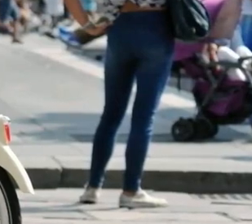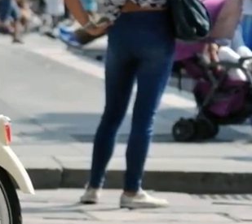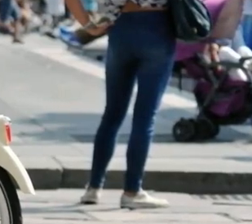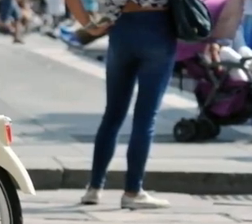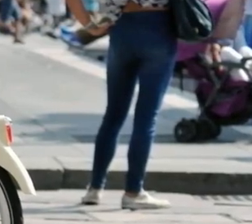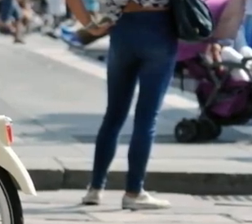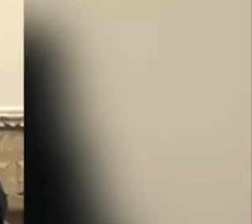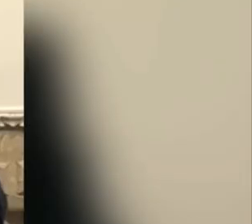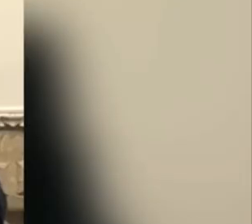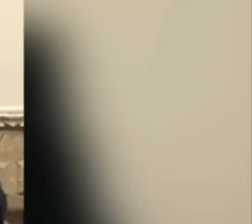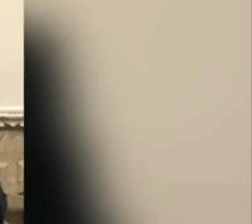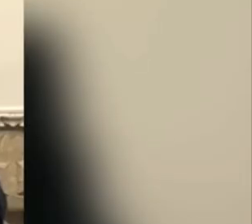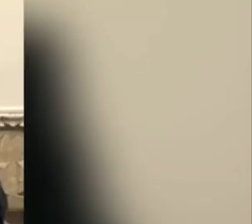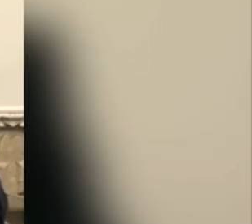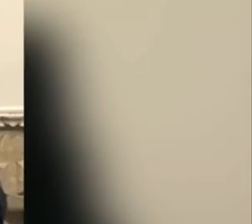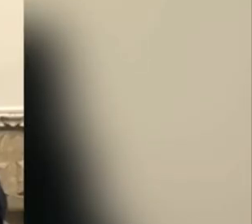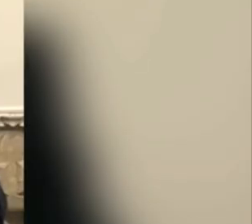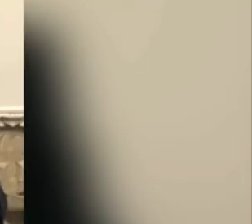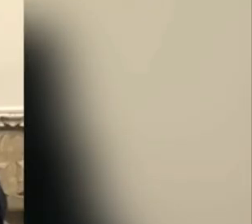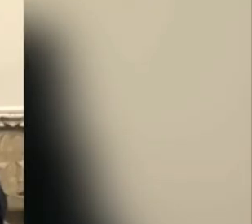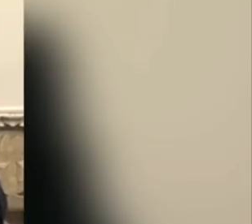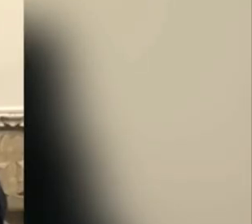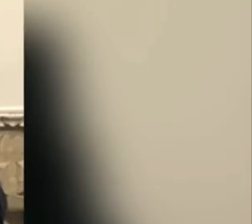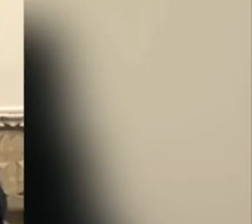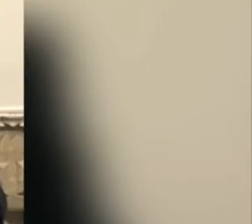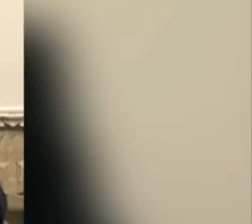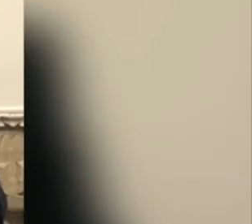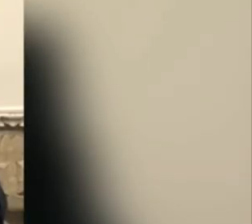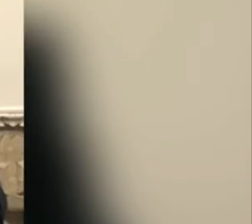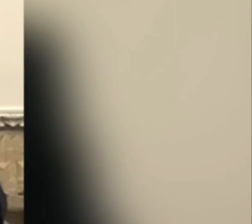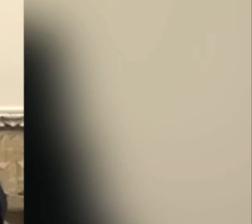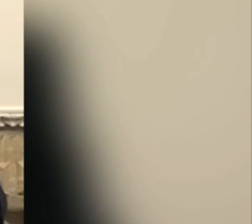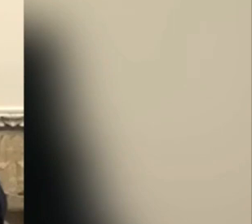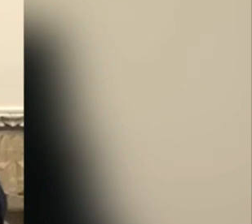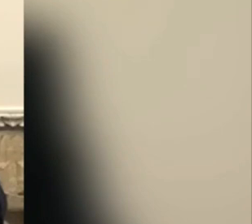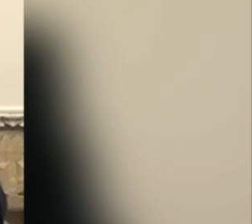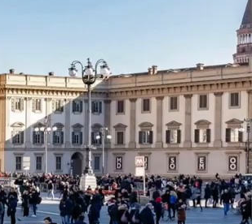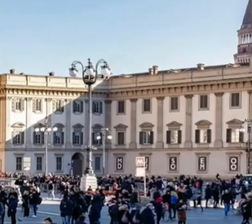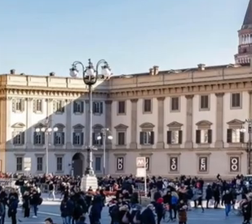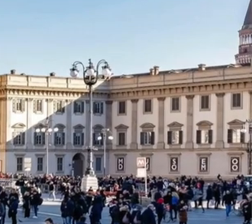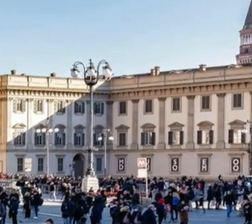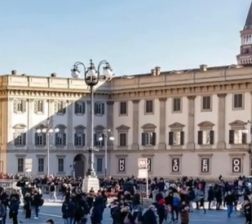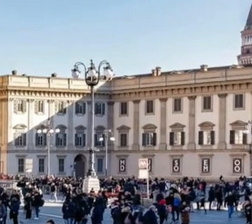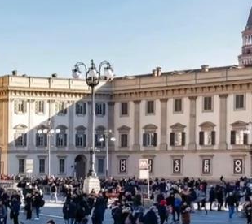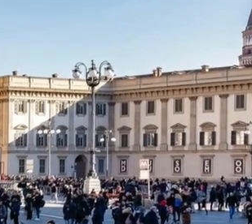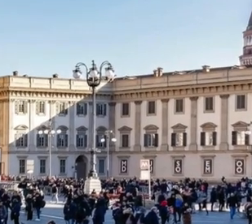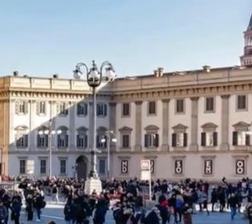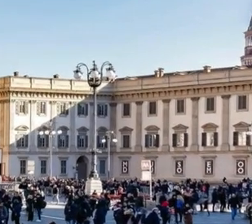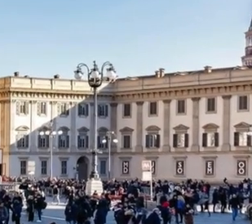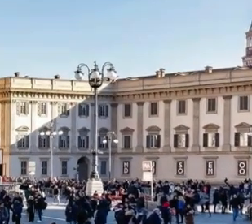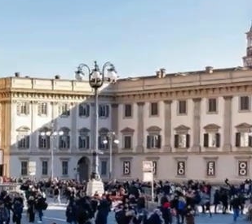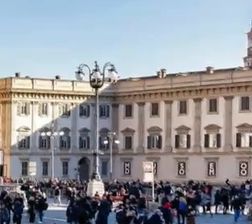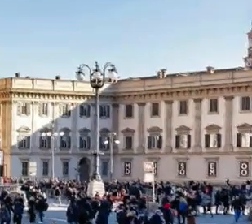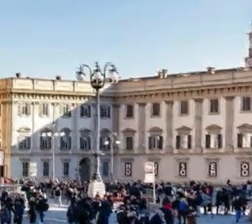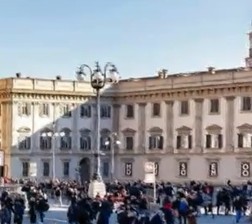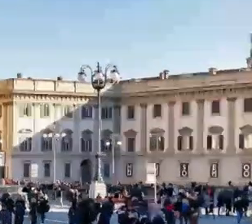find a new way to live and experience cities. And adaptation measures to current and future risks must